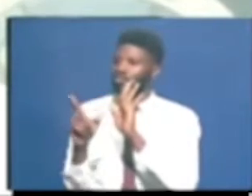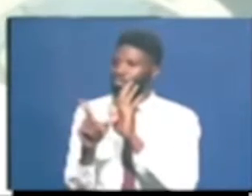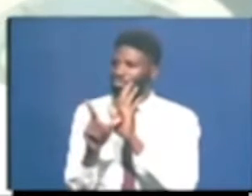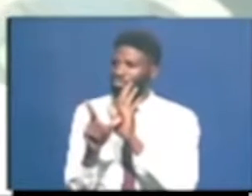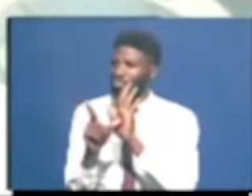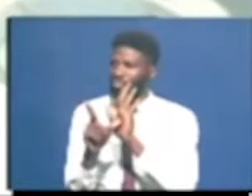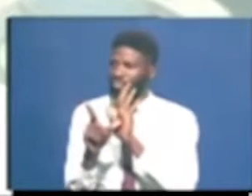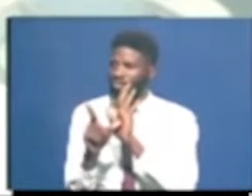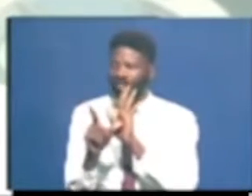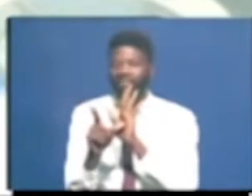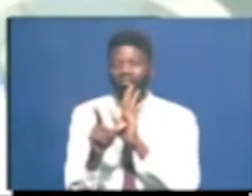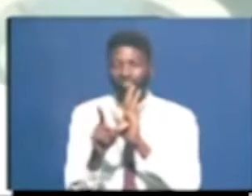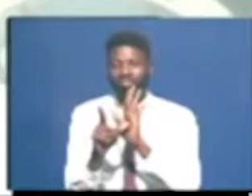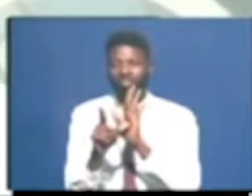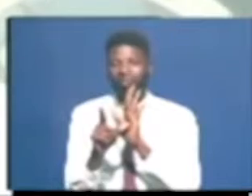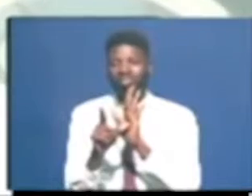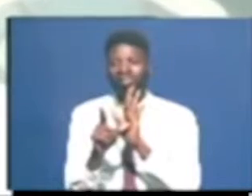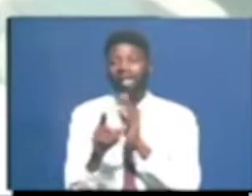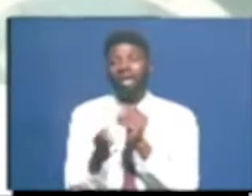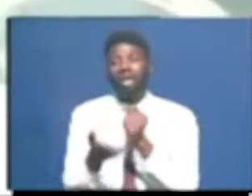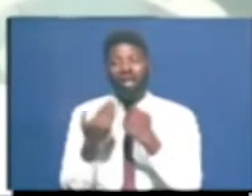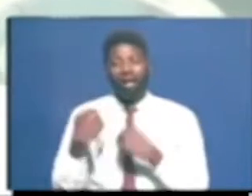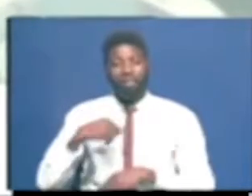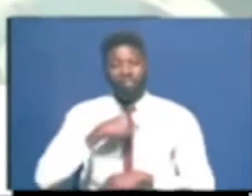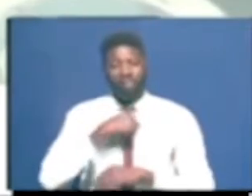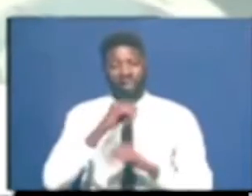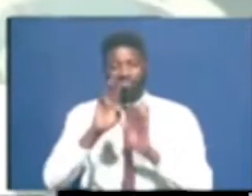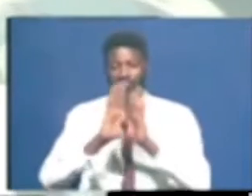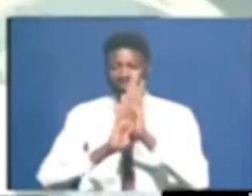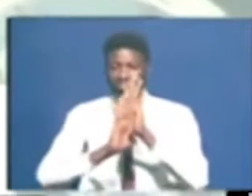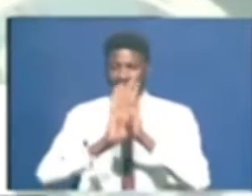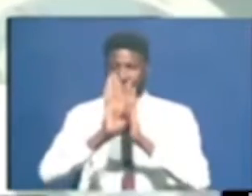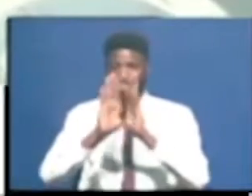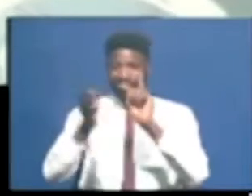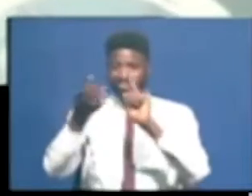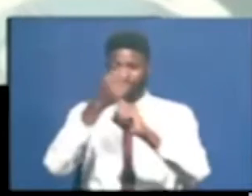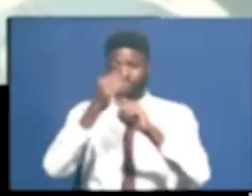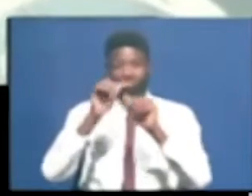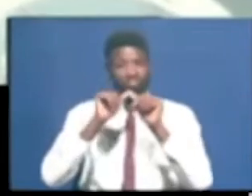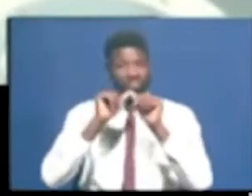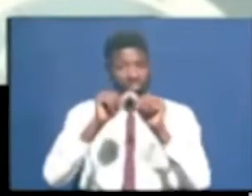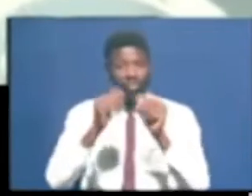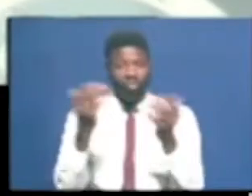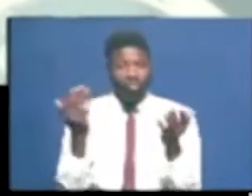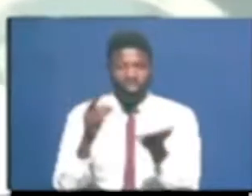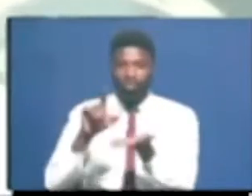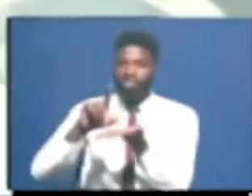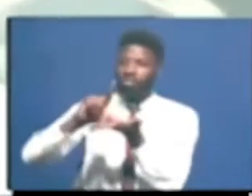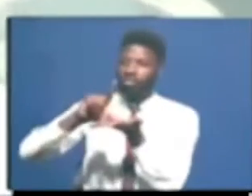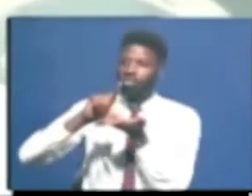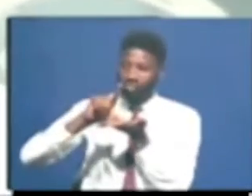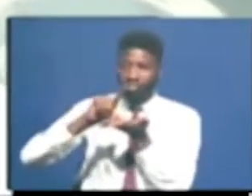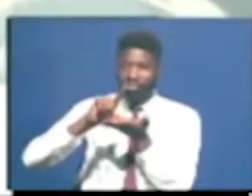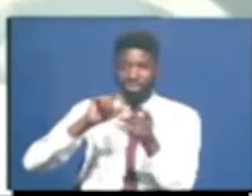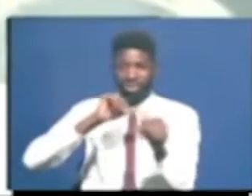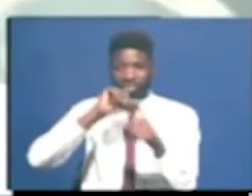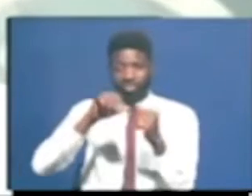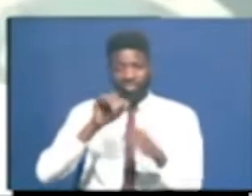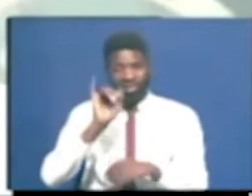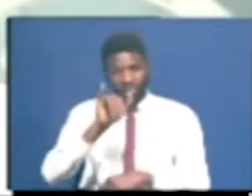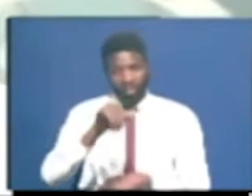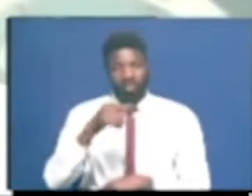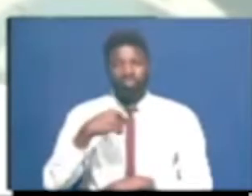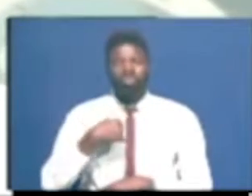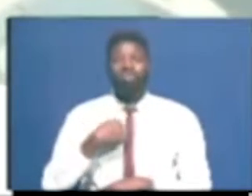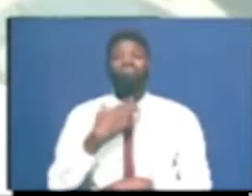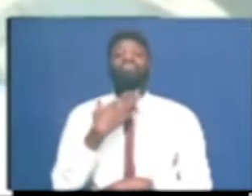that will keep our accelerated achievements afloat has to do with debt. And on this, I want to pose a